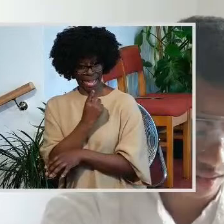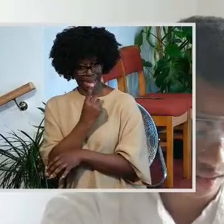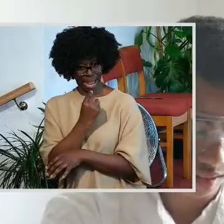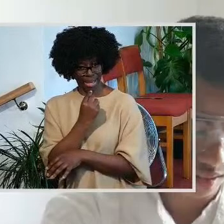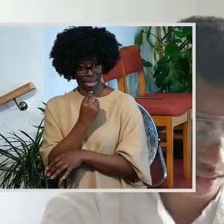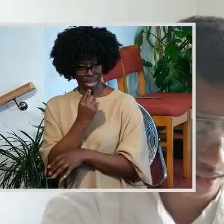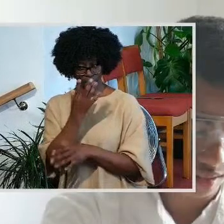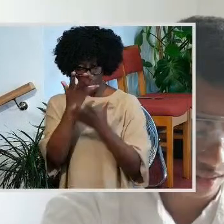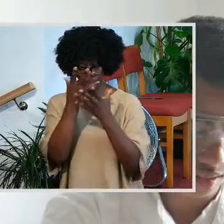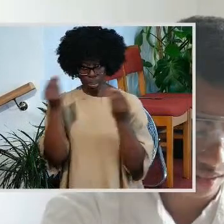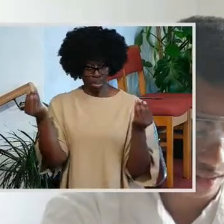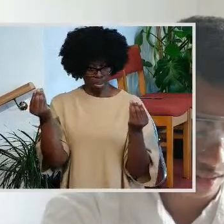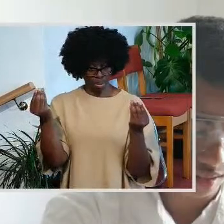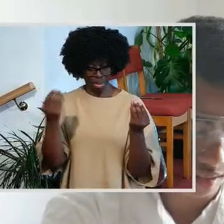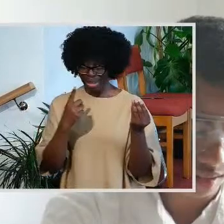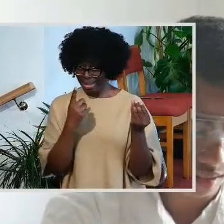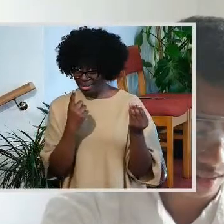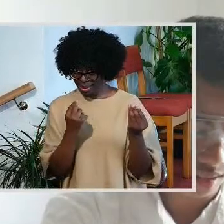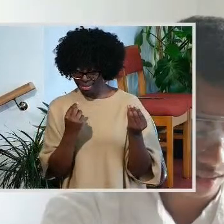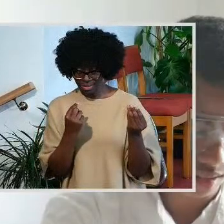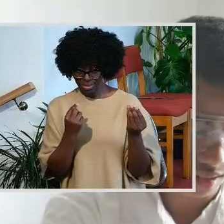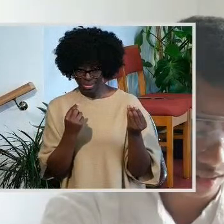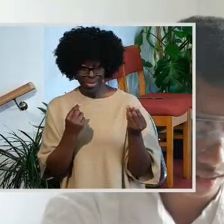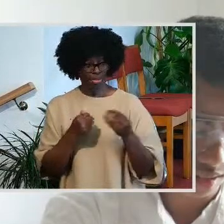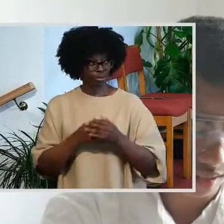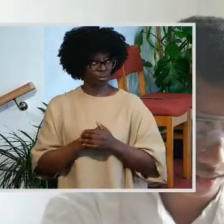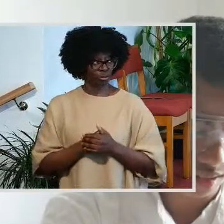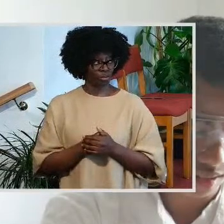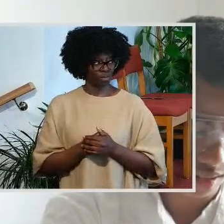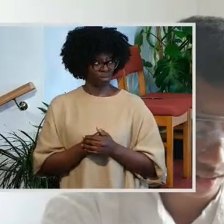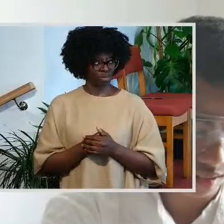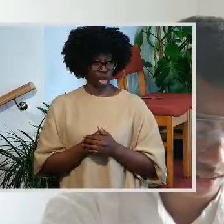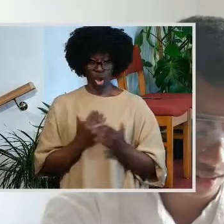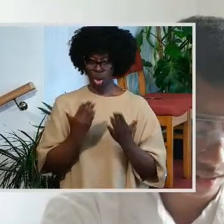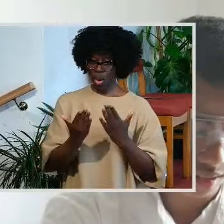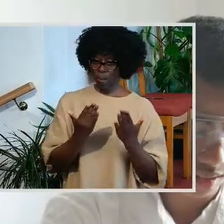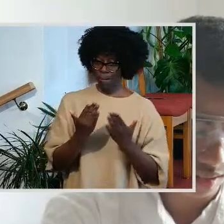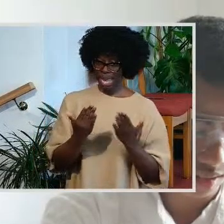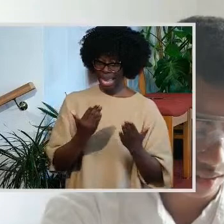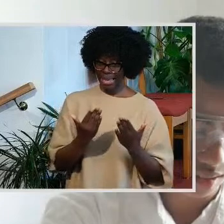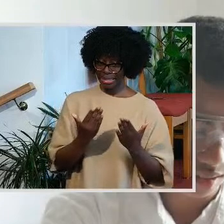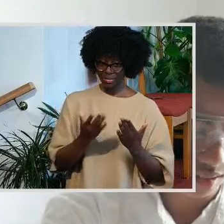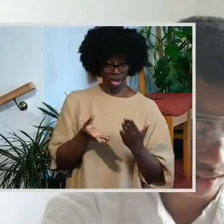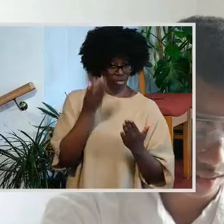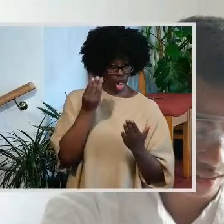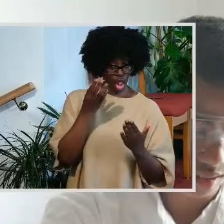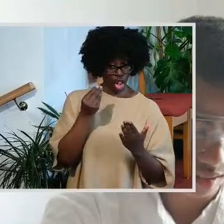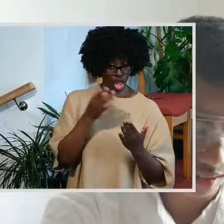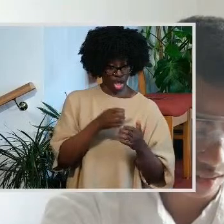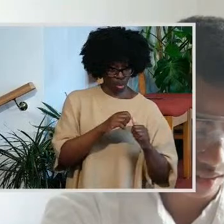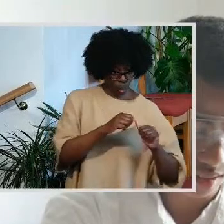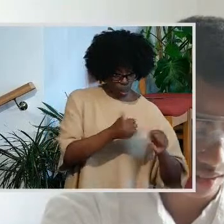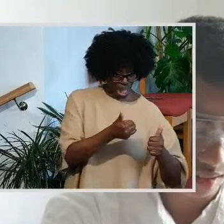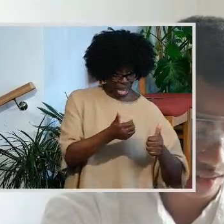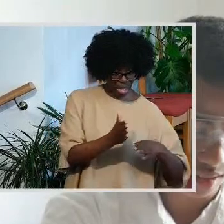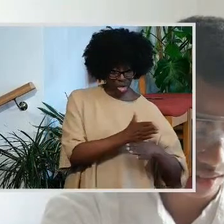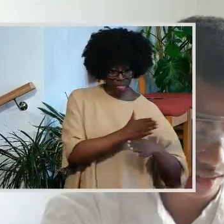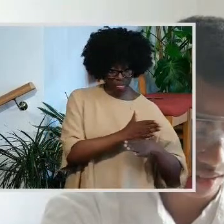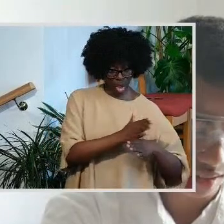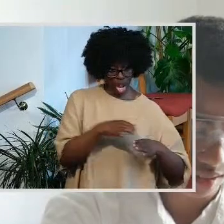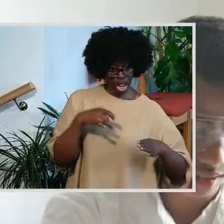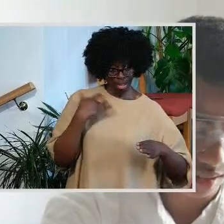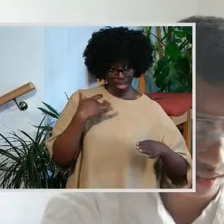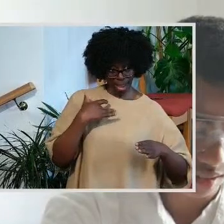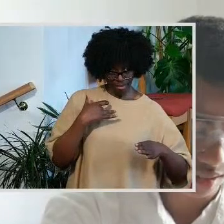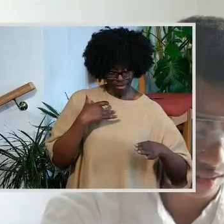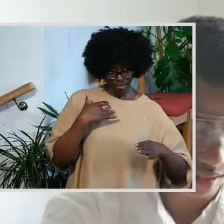some of that, it won't be as bad as if somebody hasn't learned as much in early life, okay? And